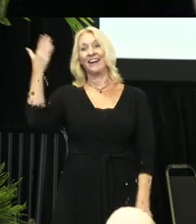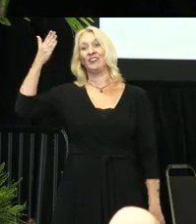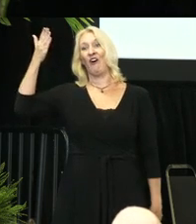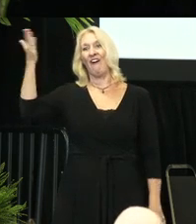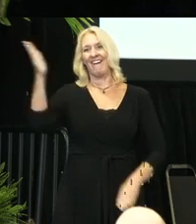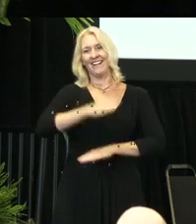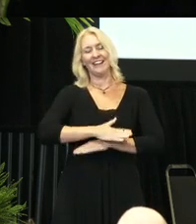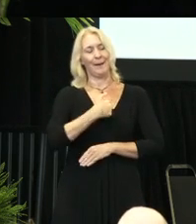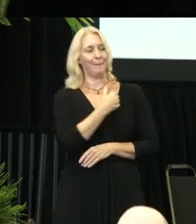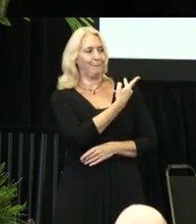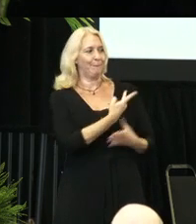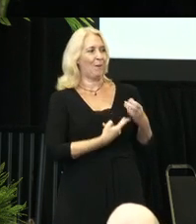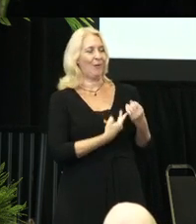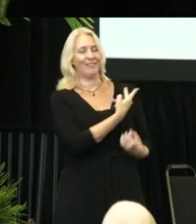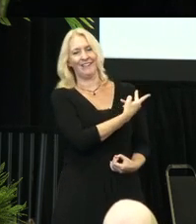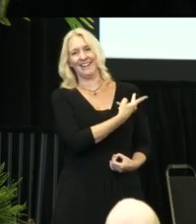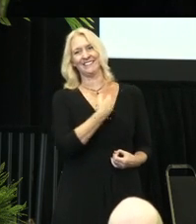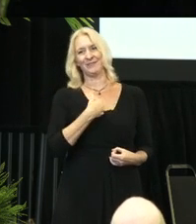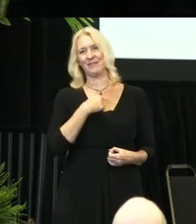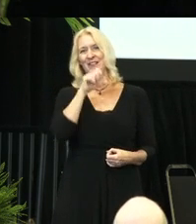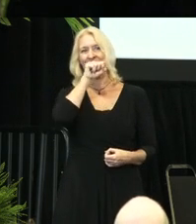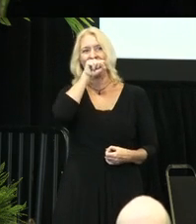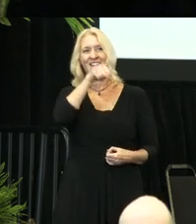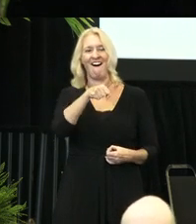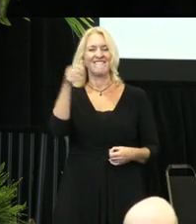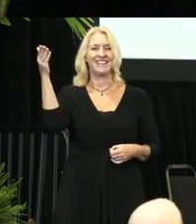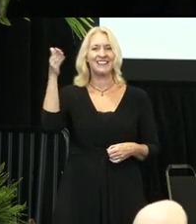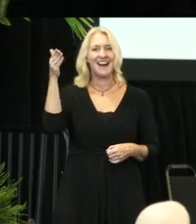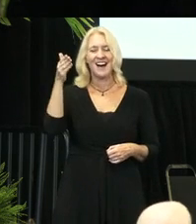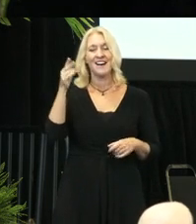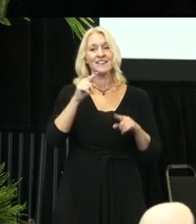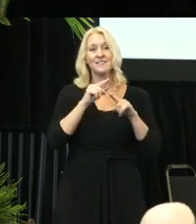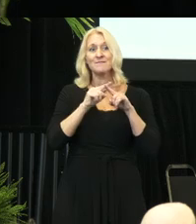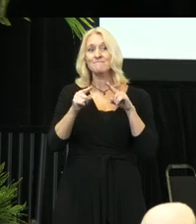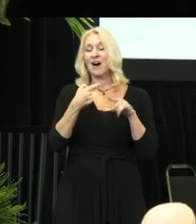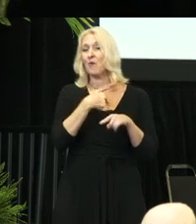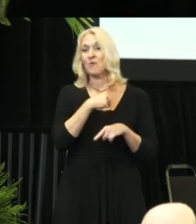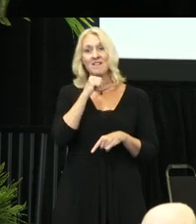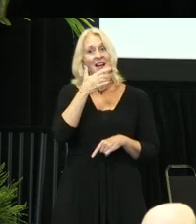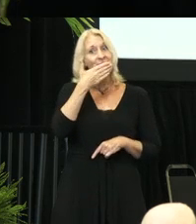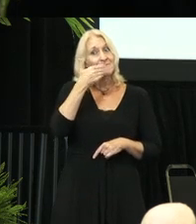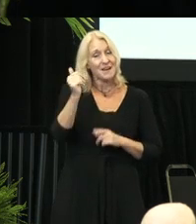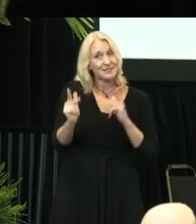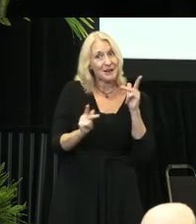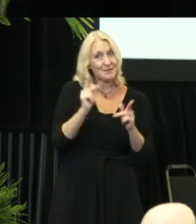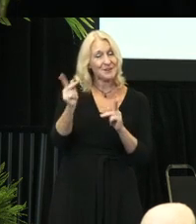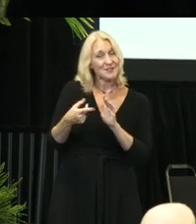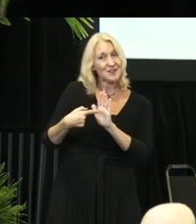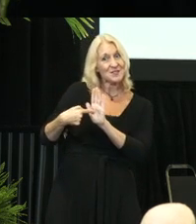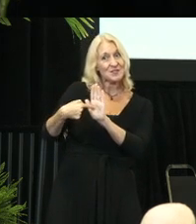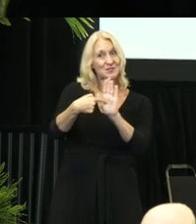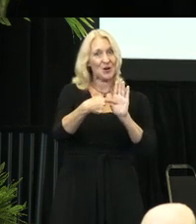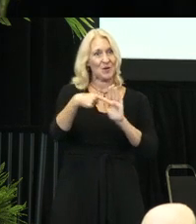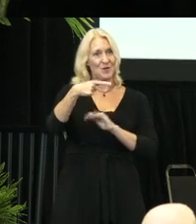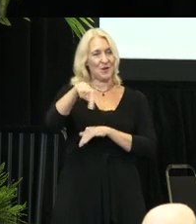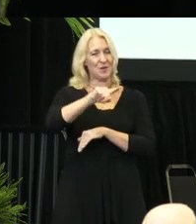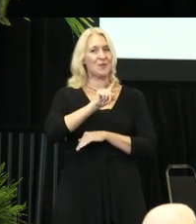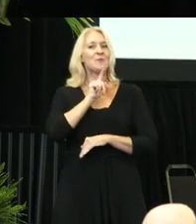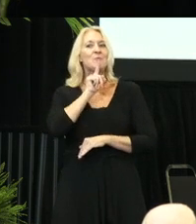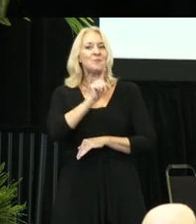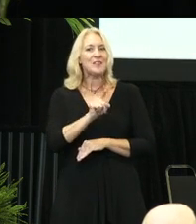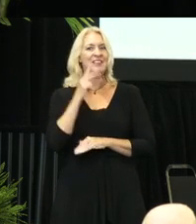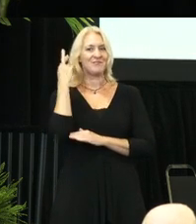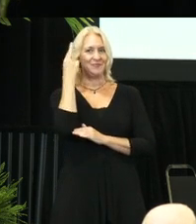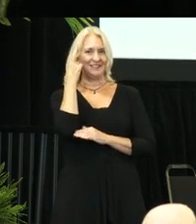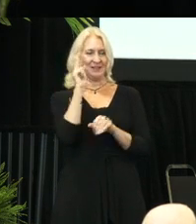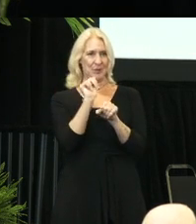can too. We love to talk. And so we are actually not the best people to show you why you do what you do and the real reason we're here at the